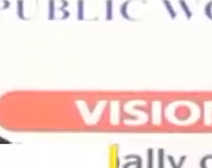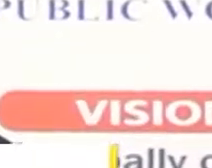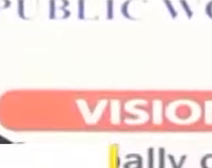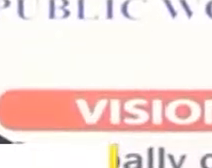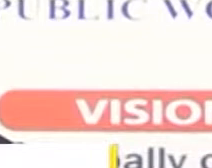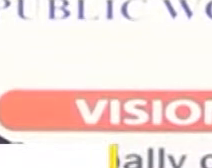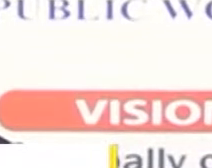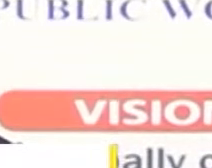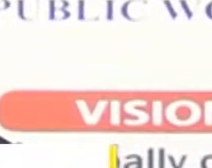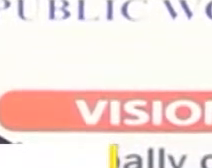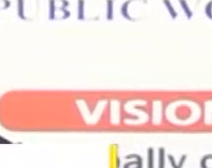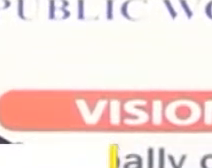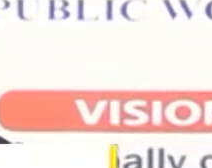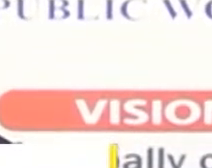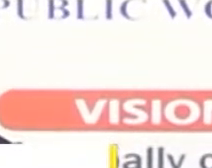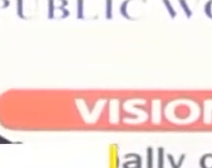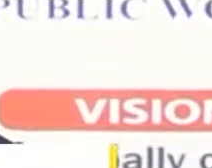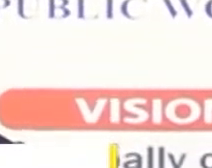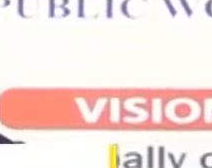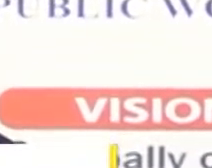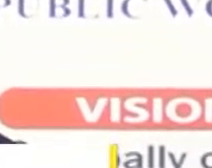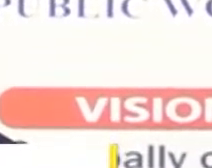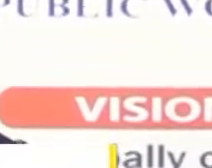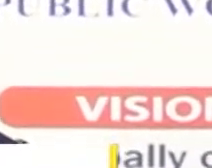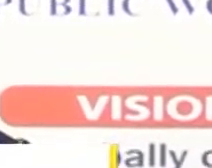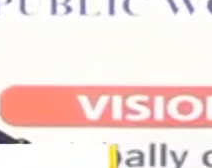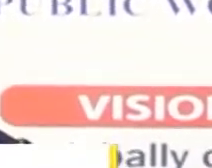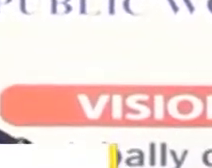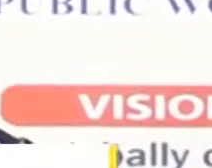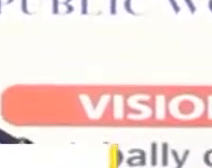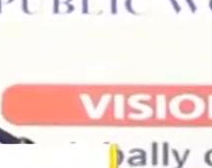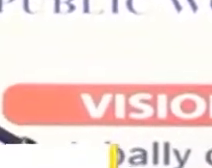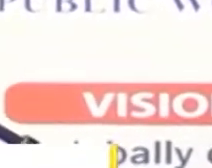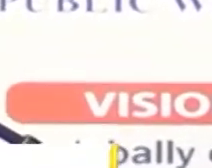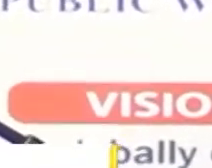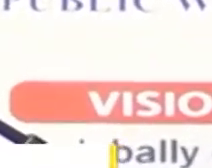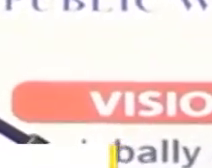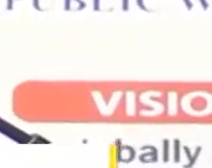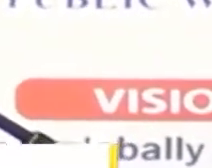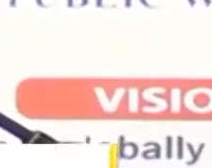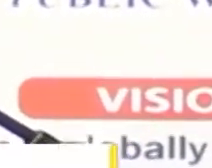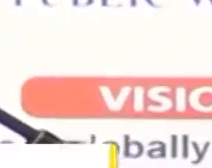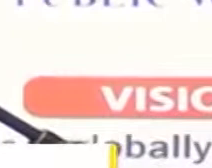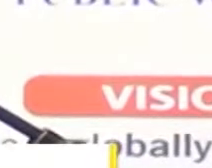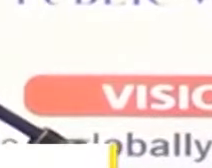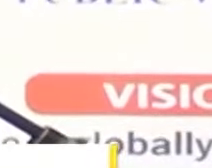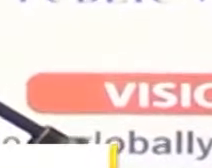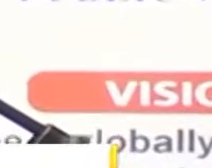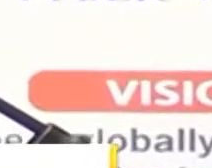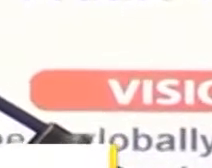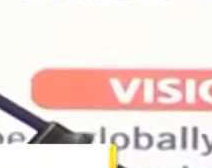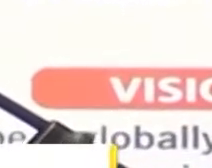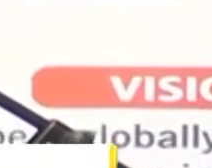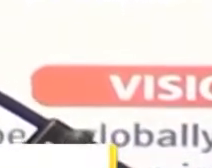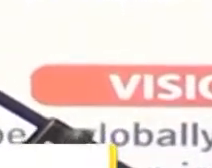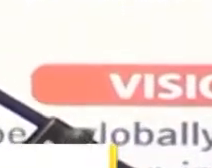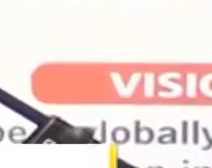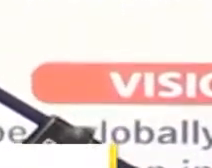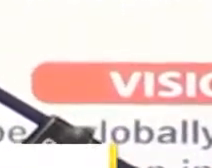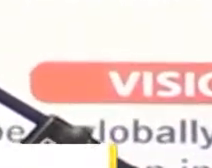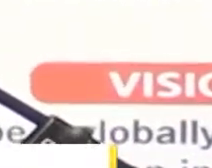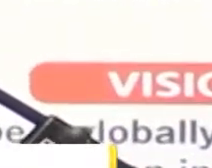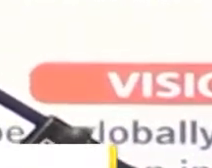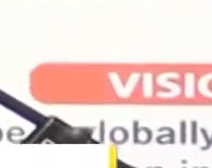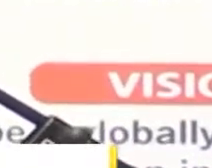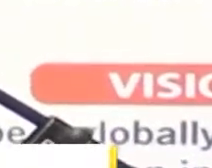one MP, one whoever. No. This is a process of ensuring that we assist the most vulnerable